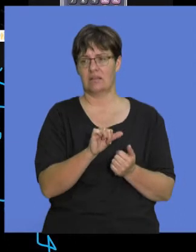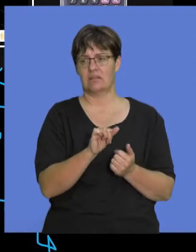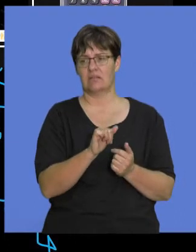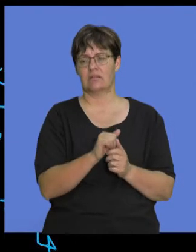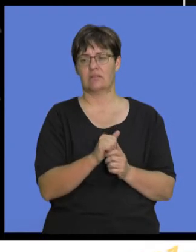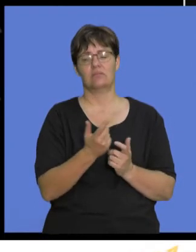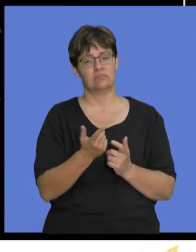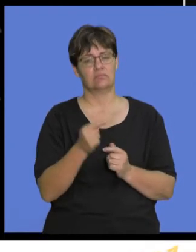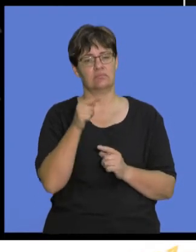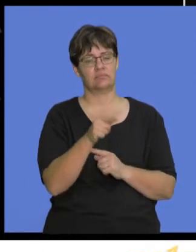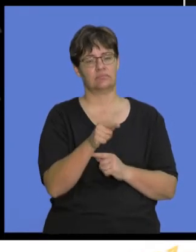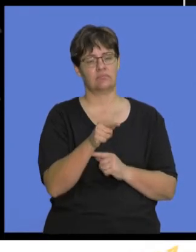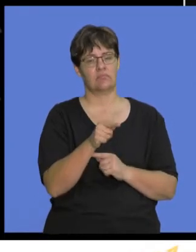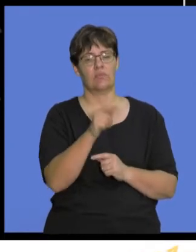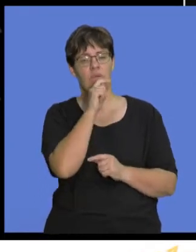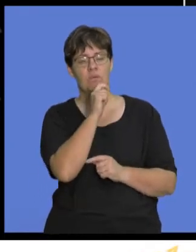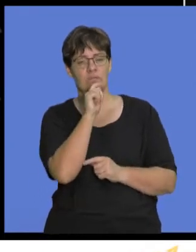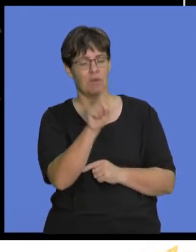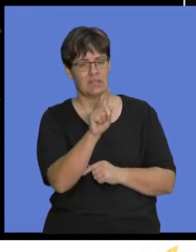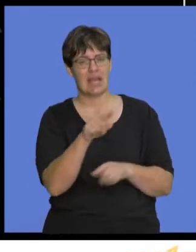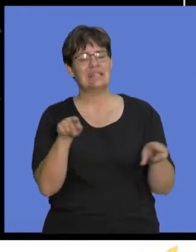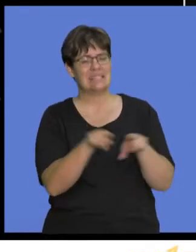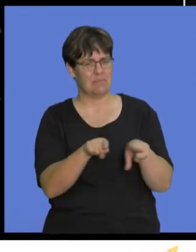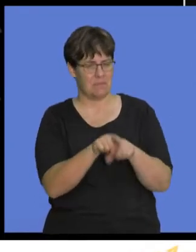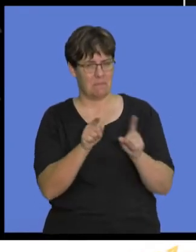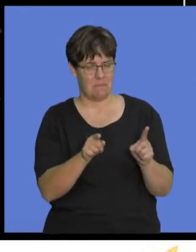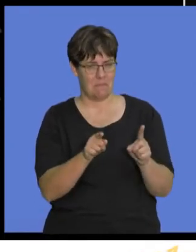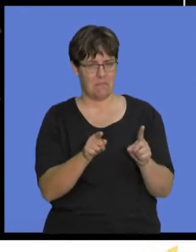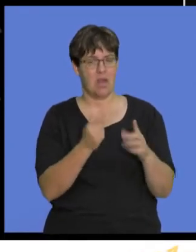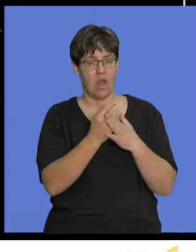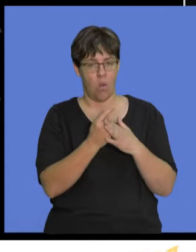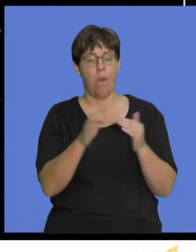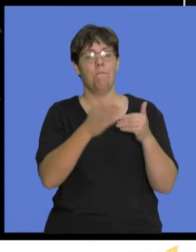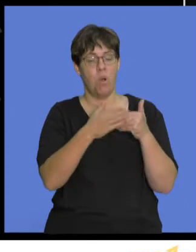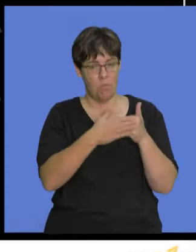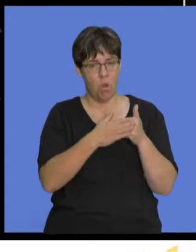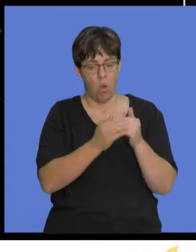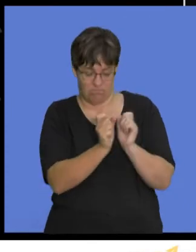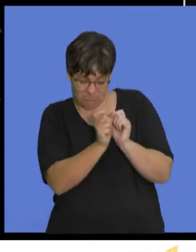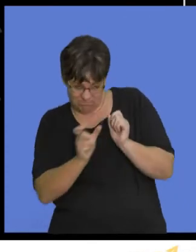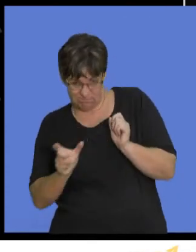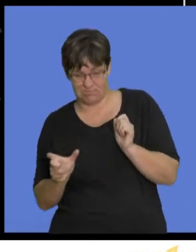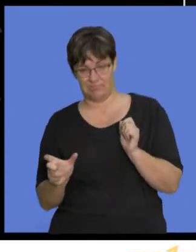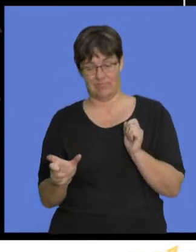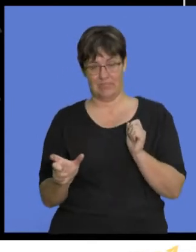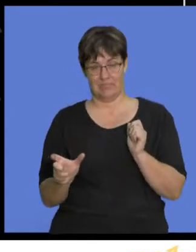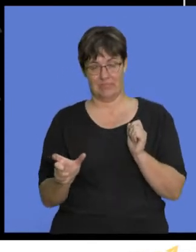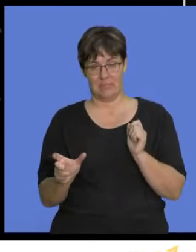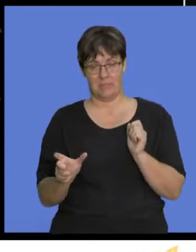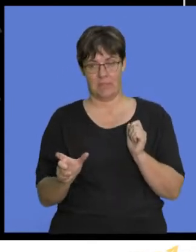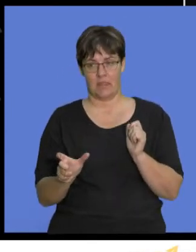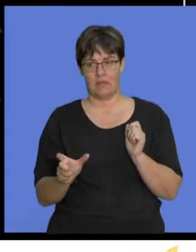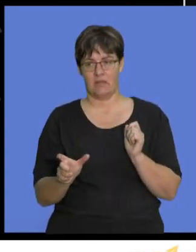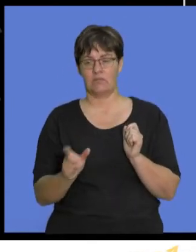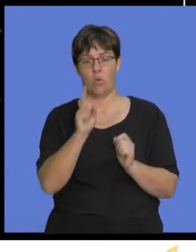obviously use the very same. So it means the distance even becomes greater. So instead of